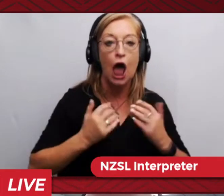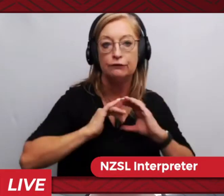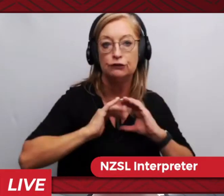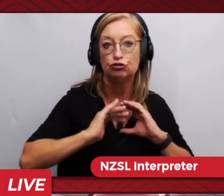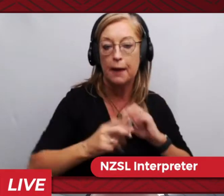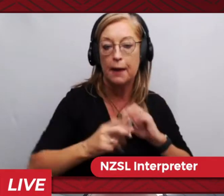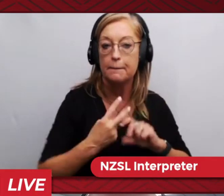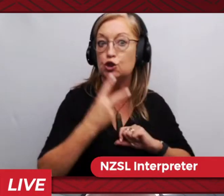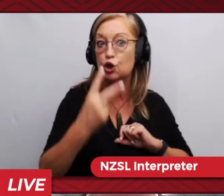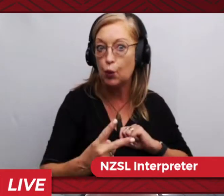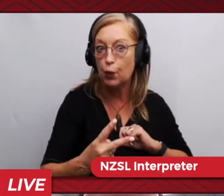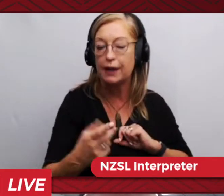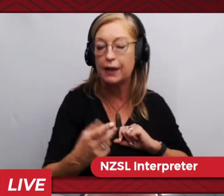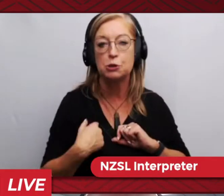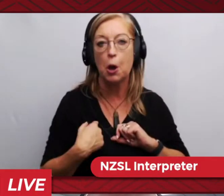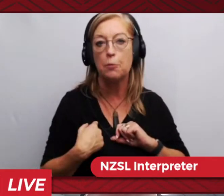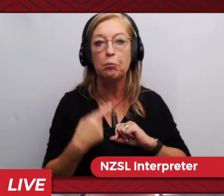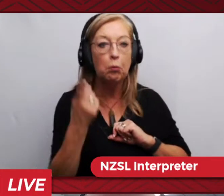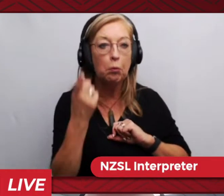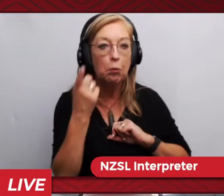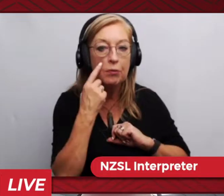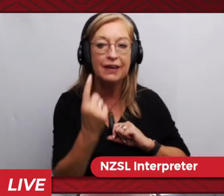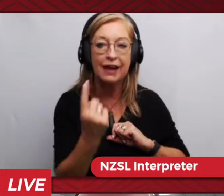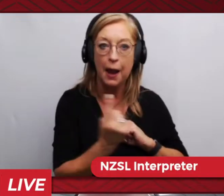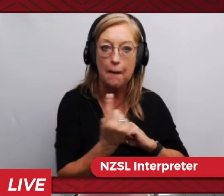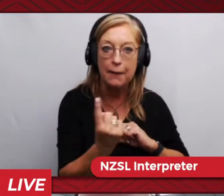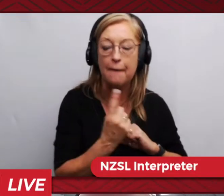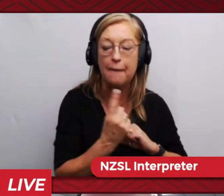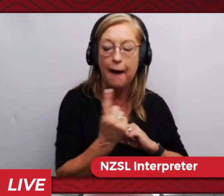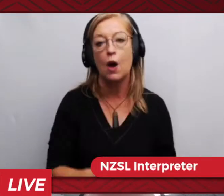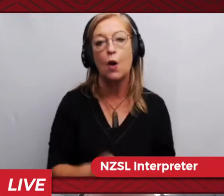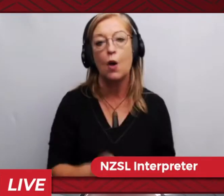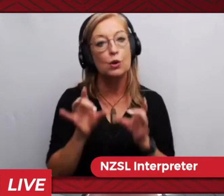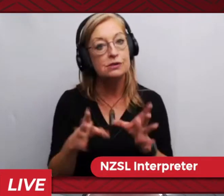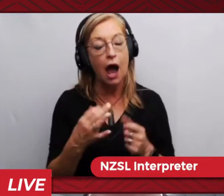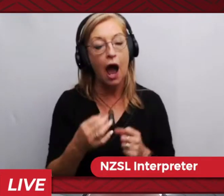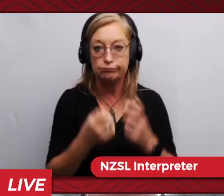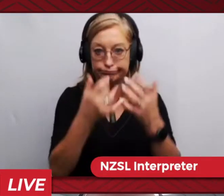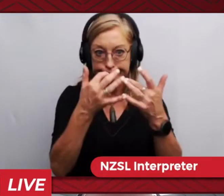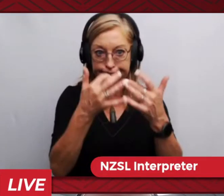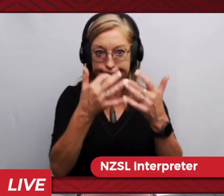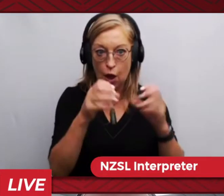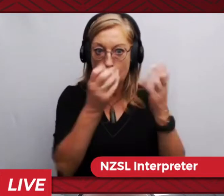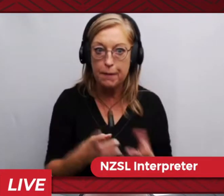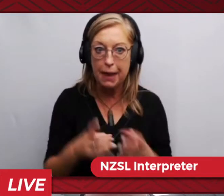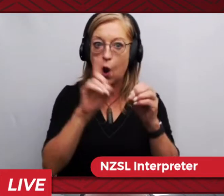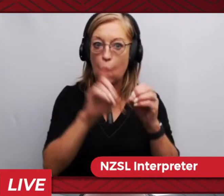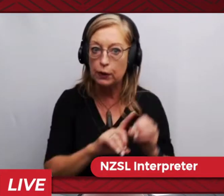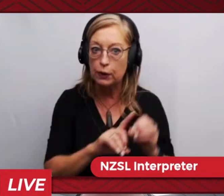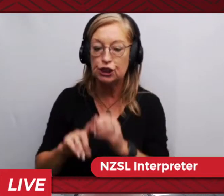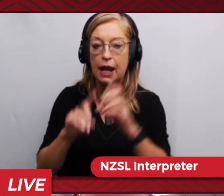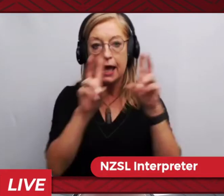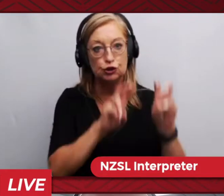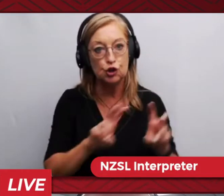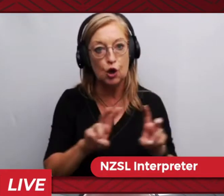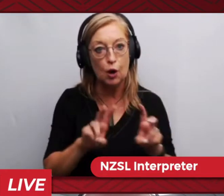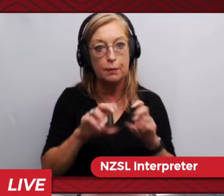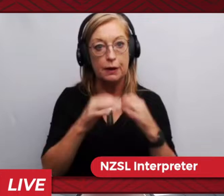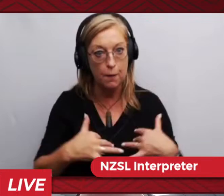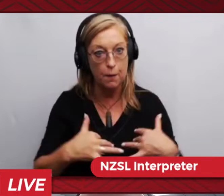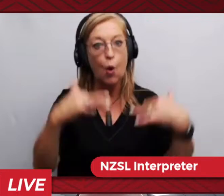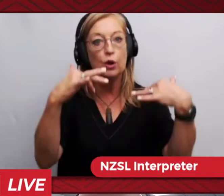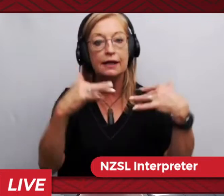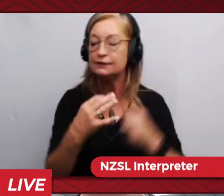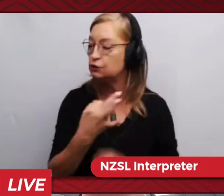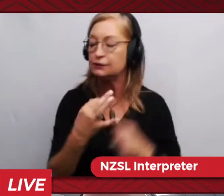So look out for that, and we'll start getting some questions and topics ready from the audience for our guests.